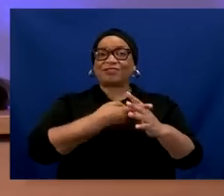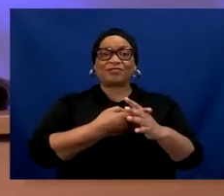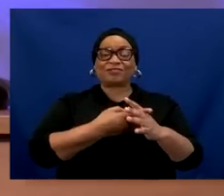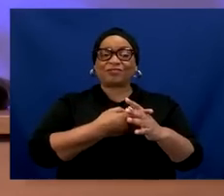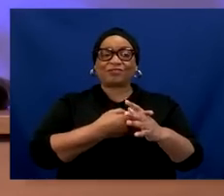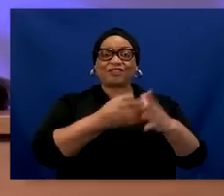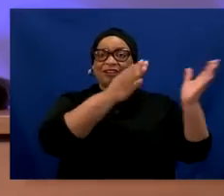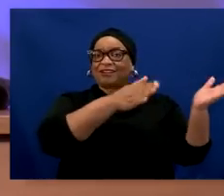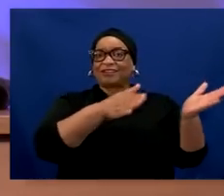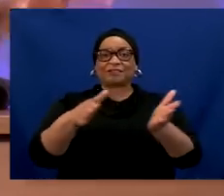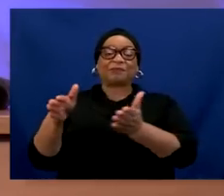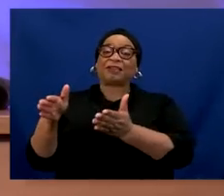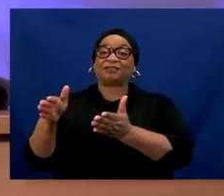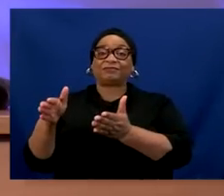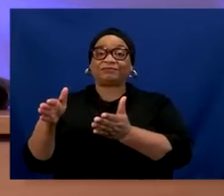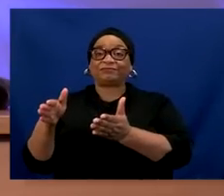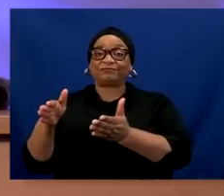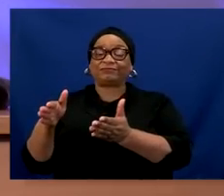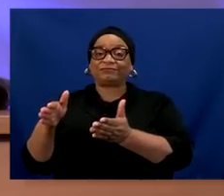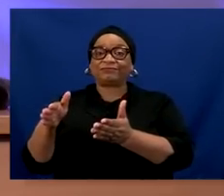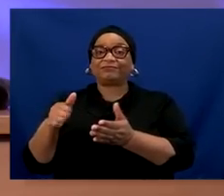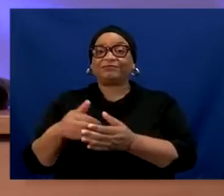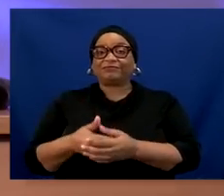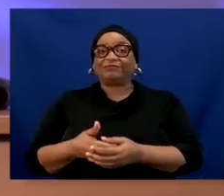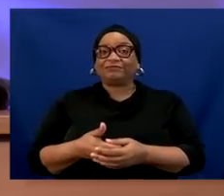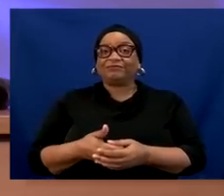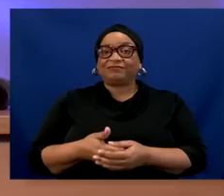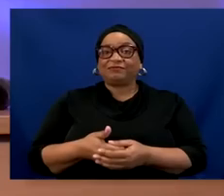he's about to do in you.